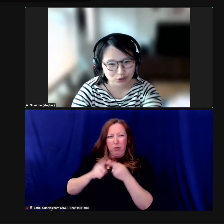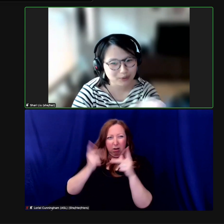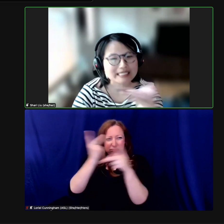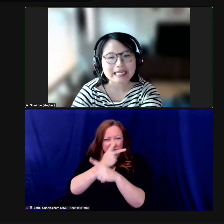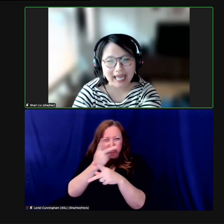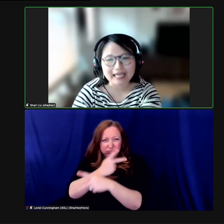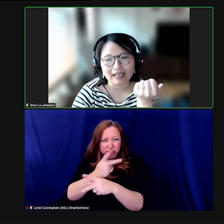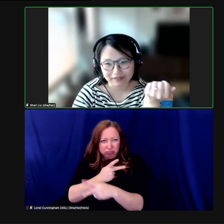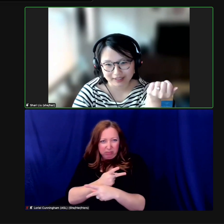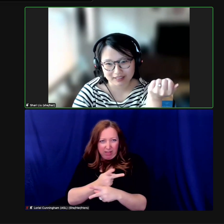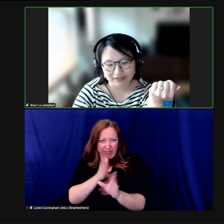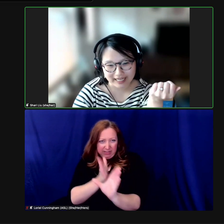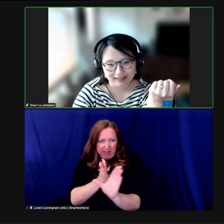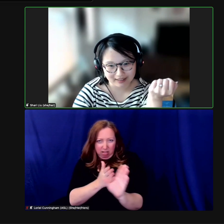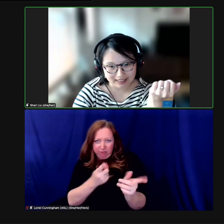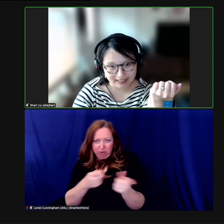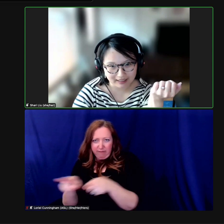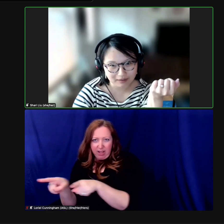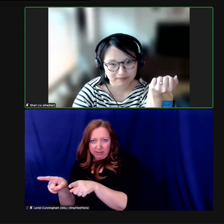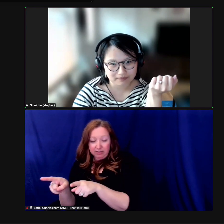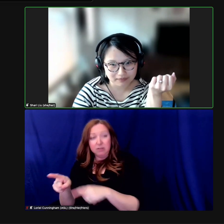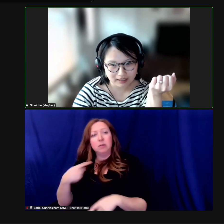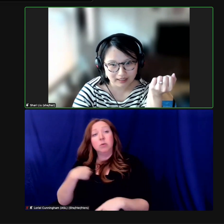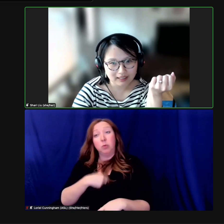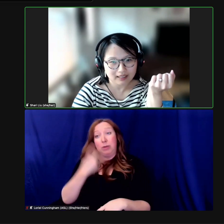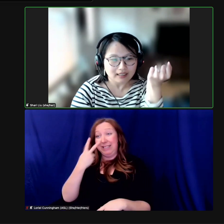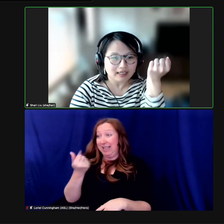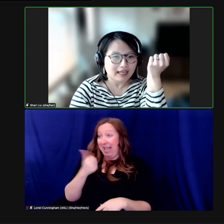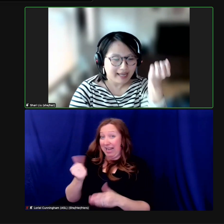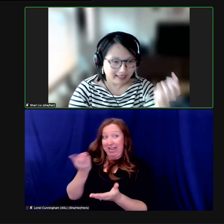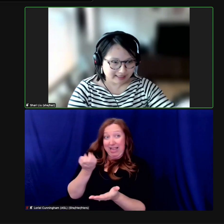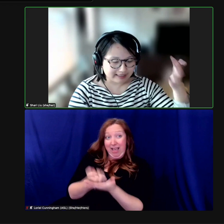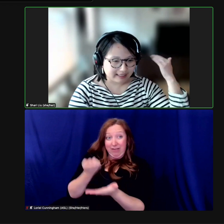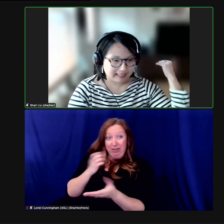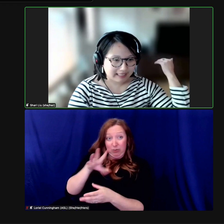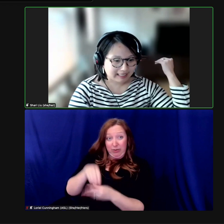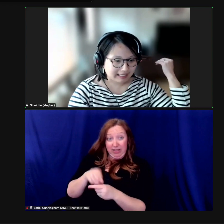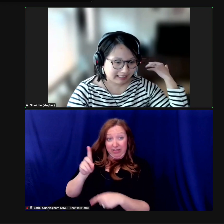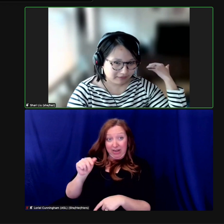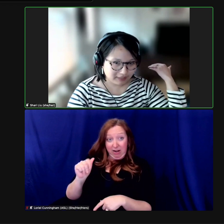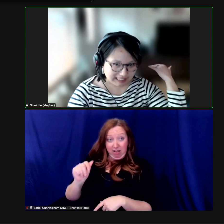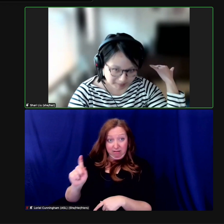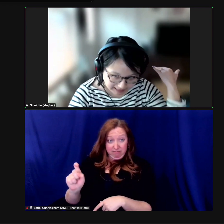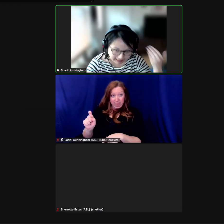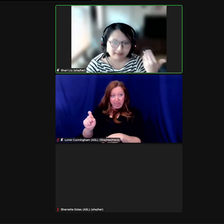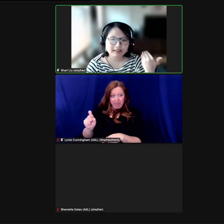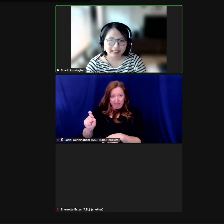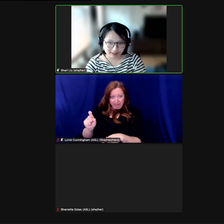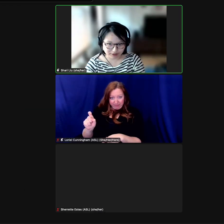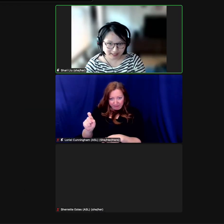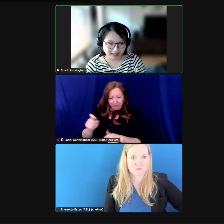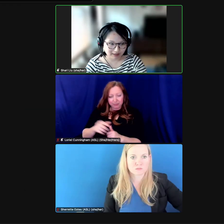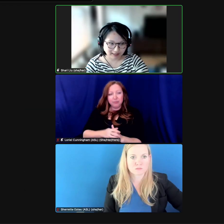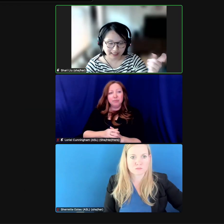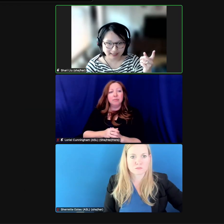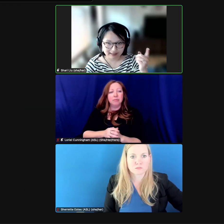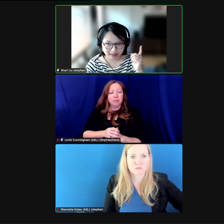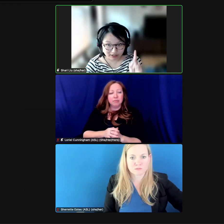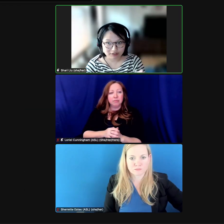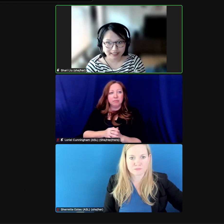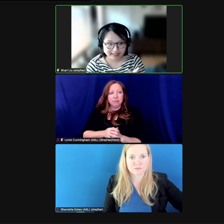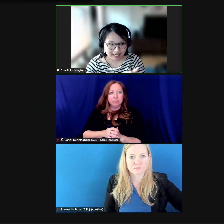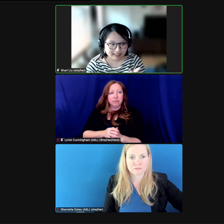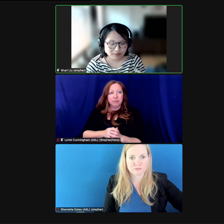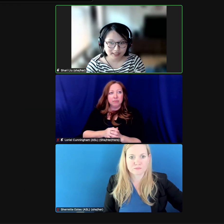events. So do we see any evidence for that in the data? And it's particularly interesting to look at